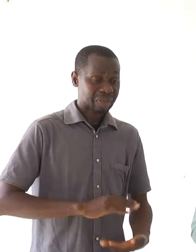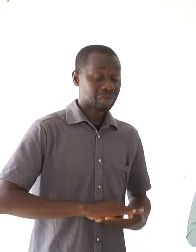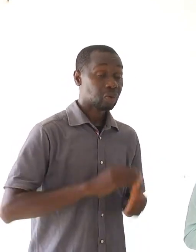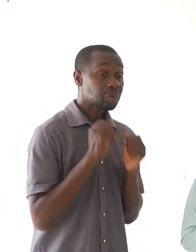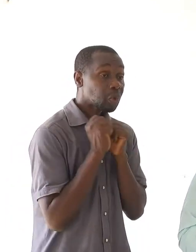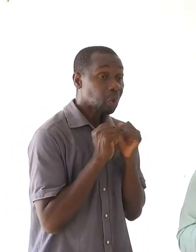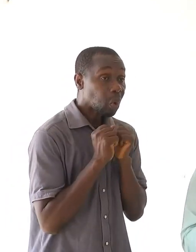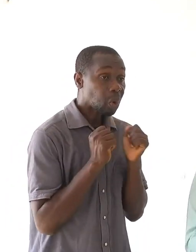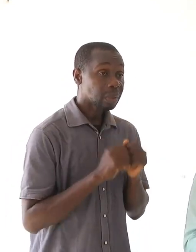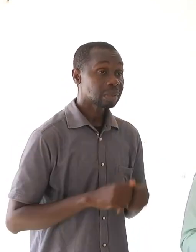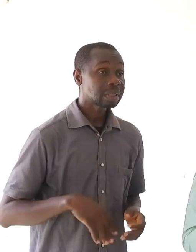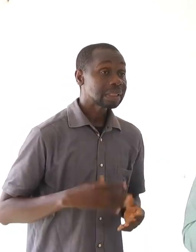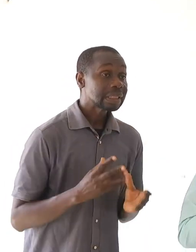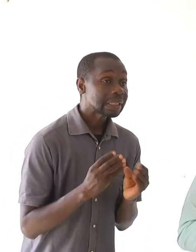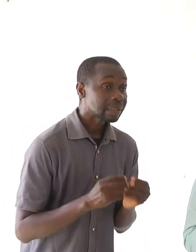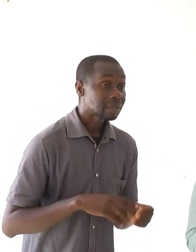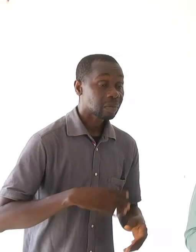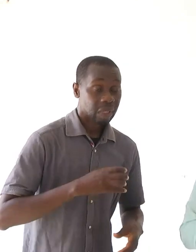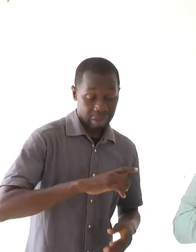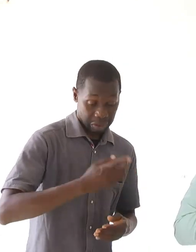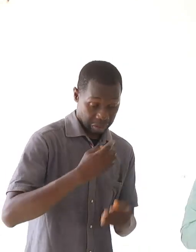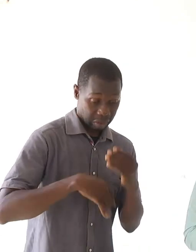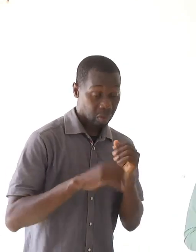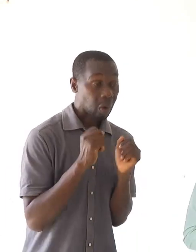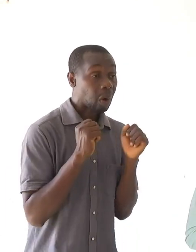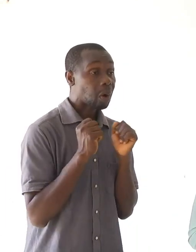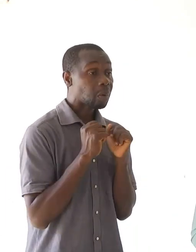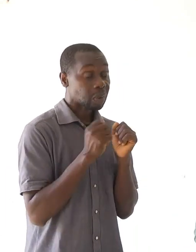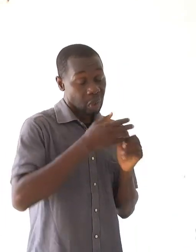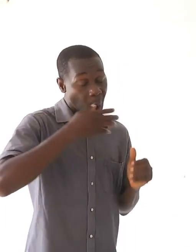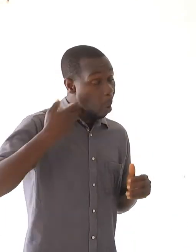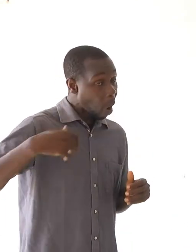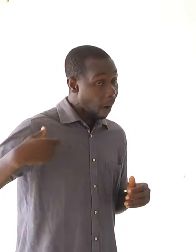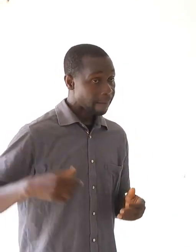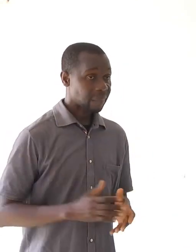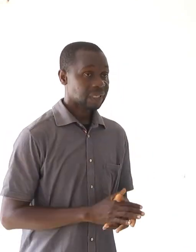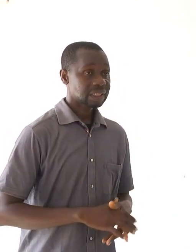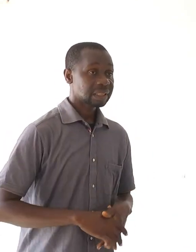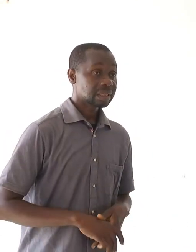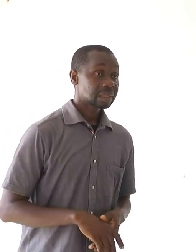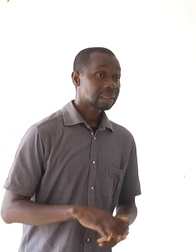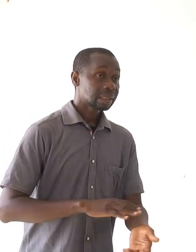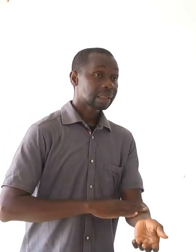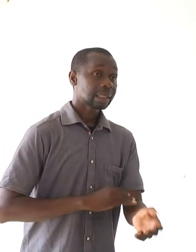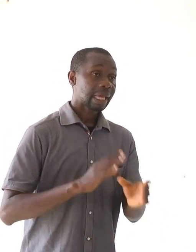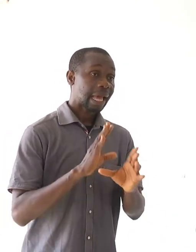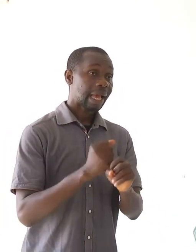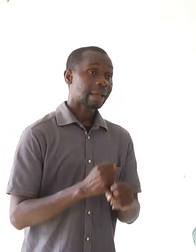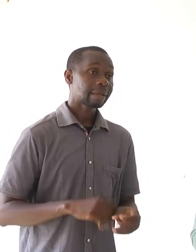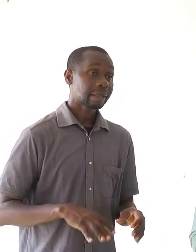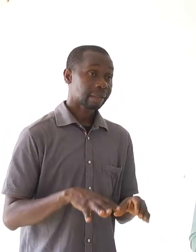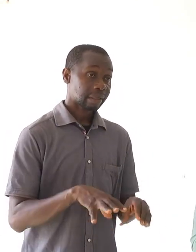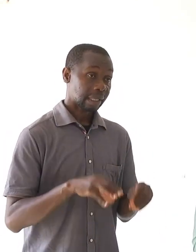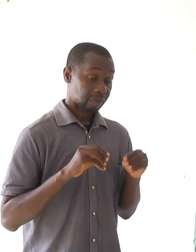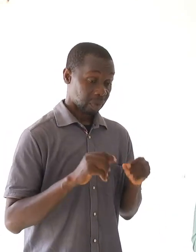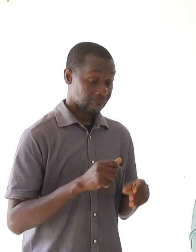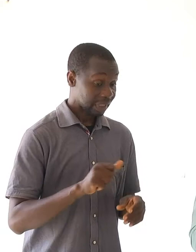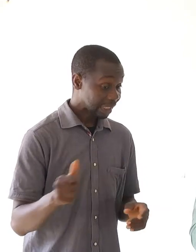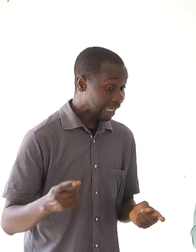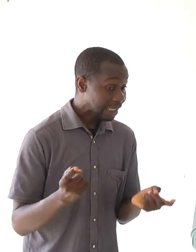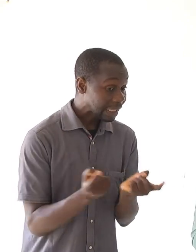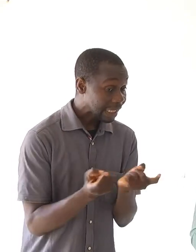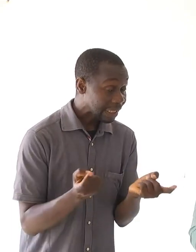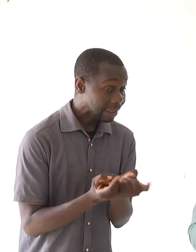cool, and if the place is cold, it does the reverse to keep you warm. The skin helps us to absorb certain